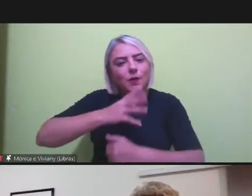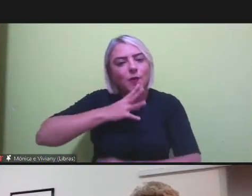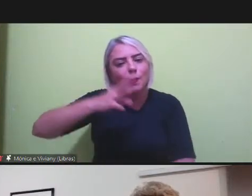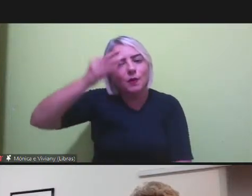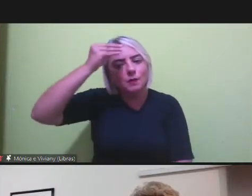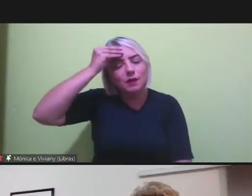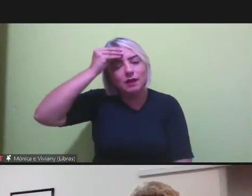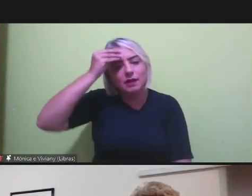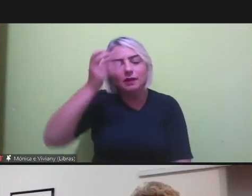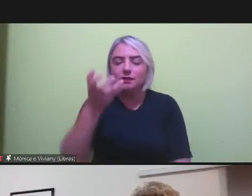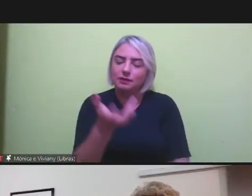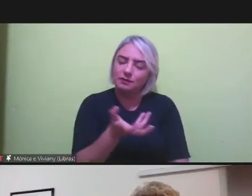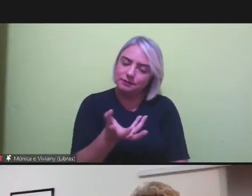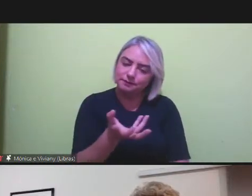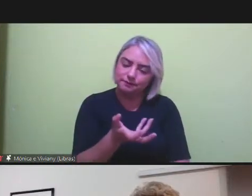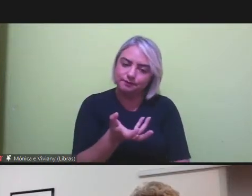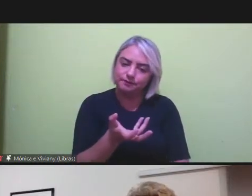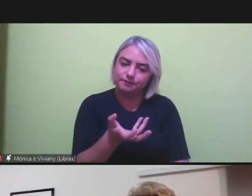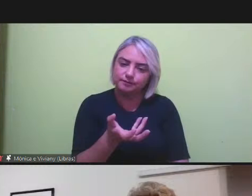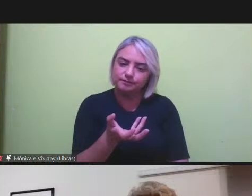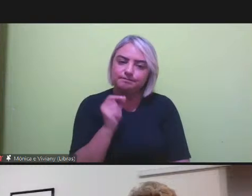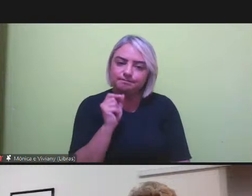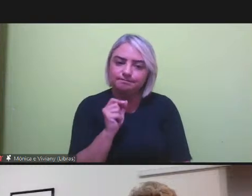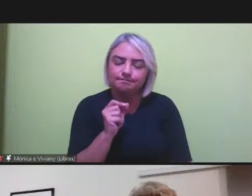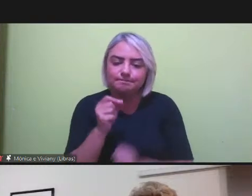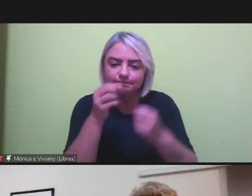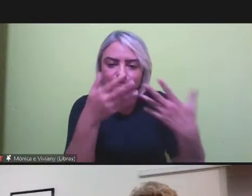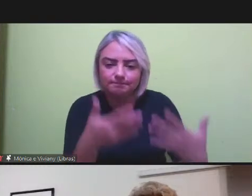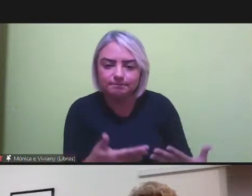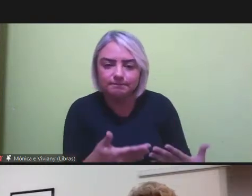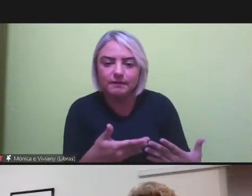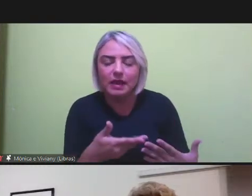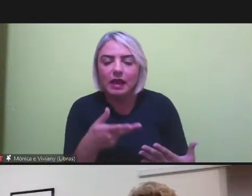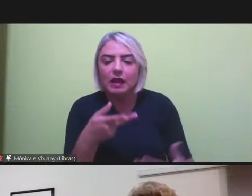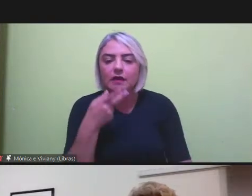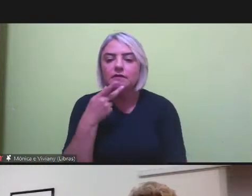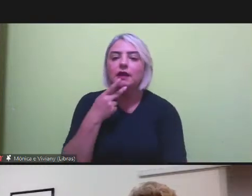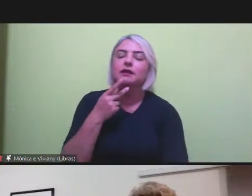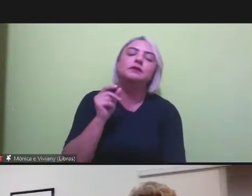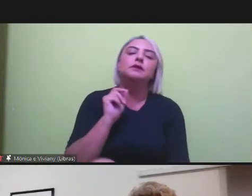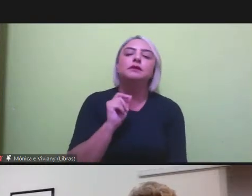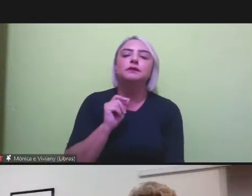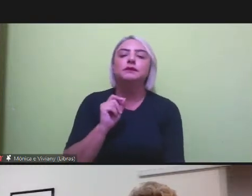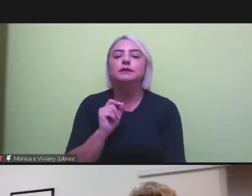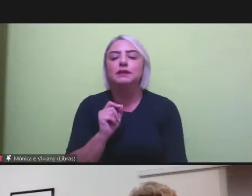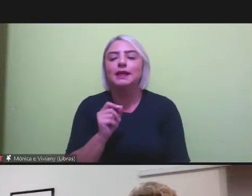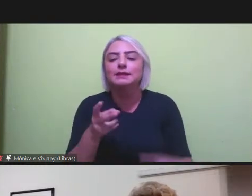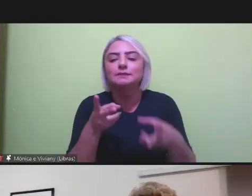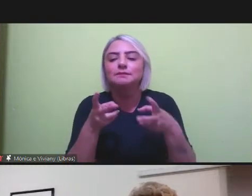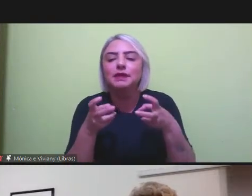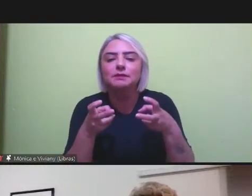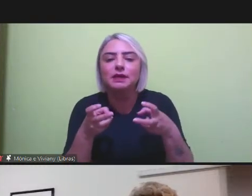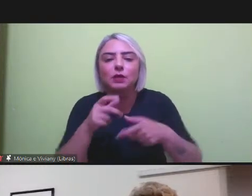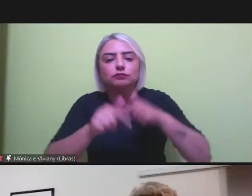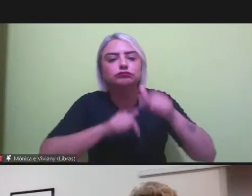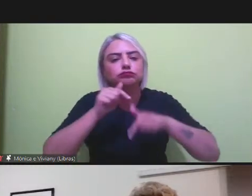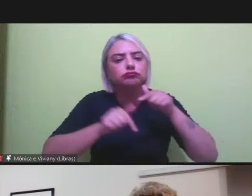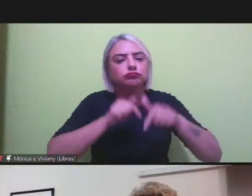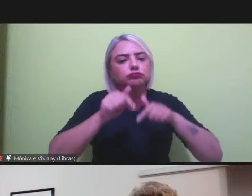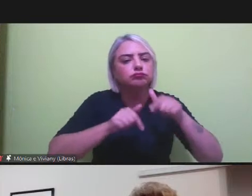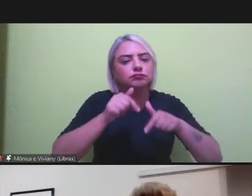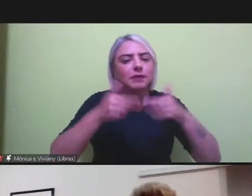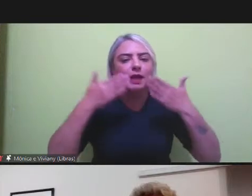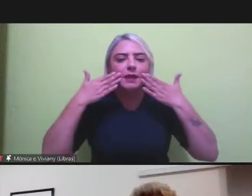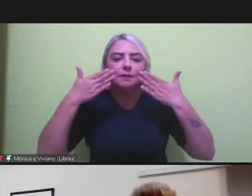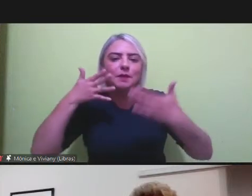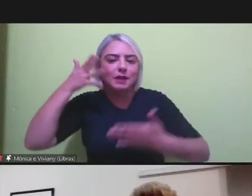E answer aí, of finalizar knowledge um pouco, replaces né, knowledge. dizendo que And I'd like to essa go on by perspectiva que eu estou saying trazendo that nessa in the apresentação, perspective que that